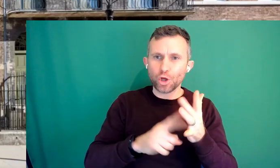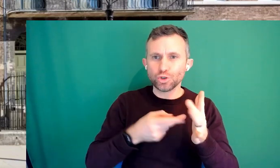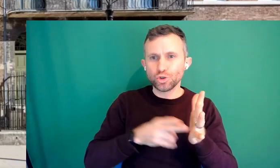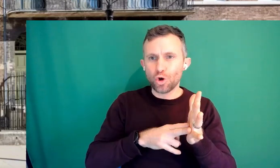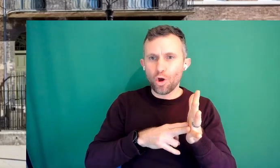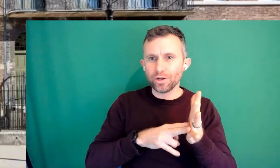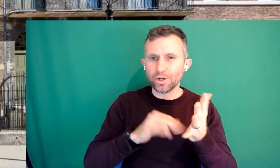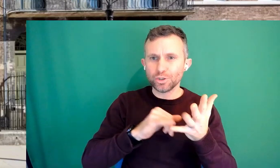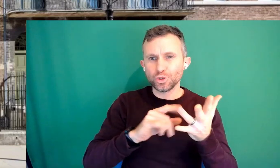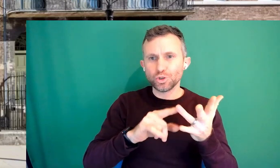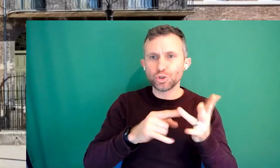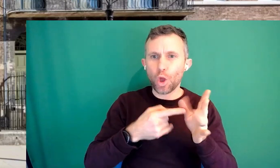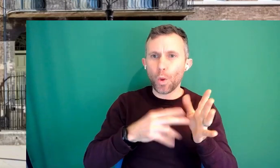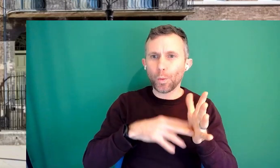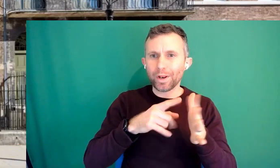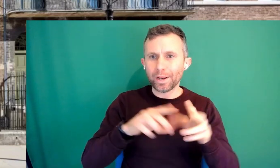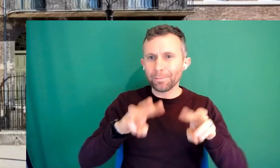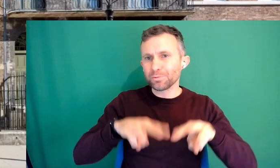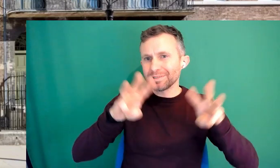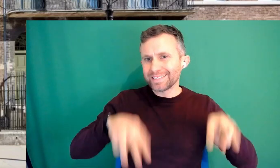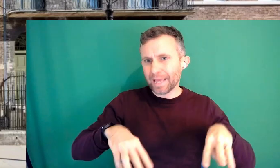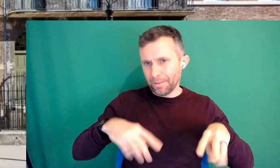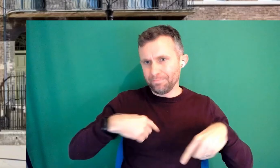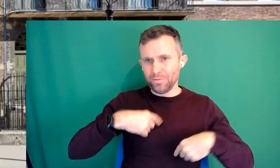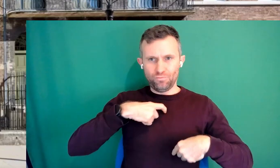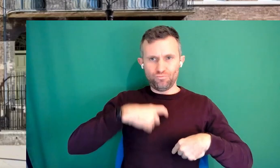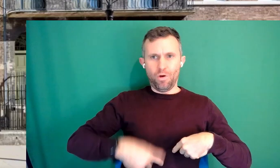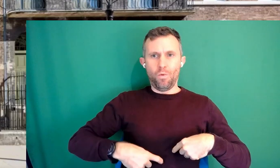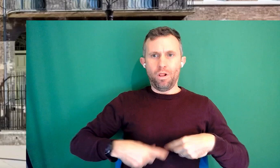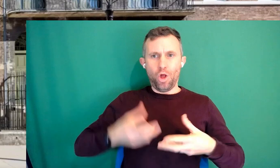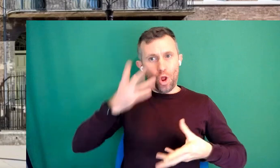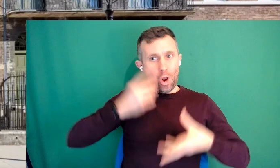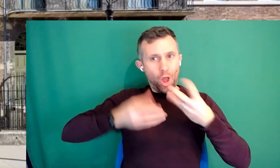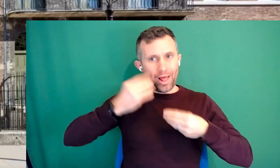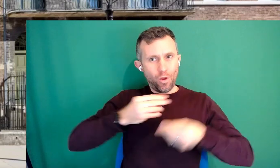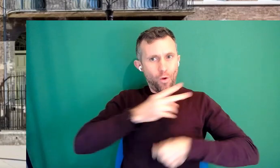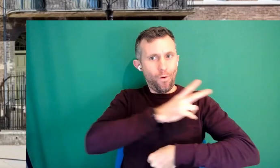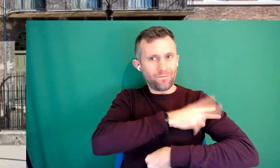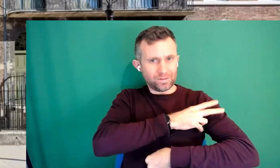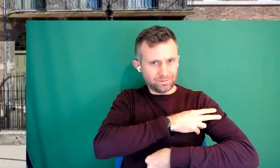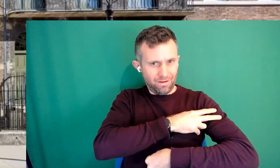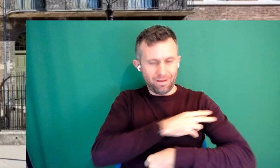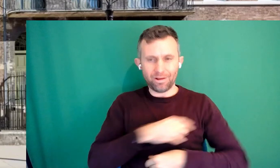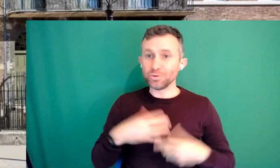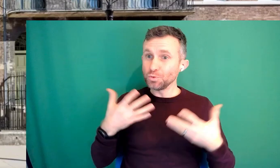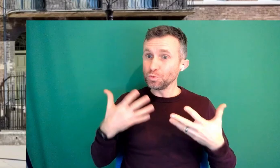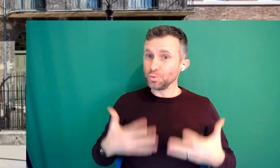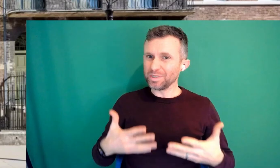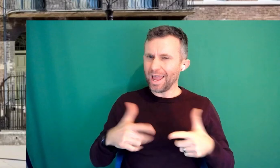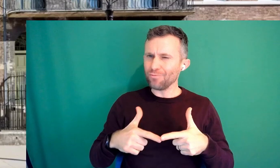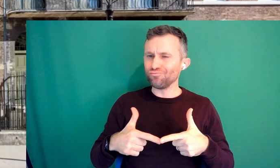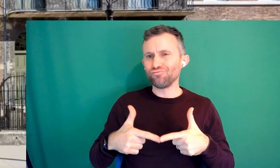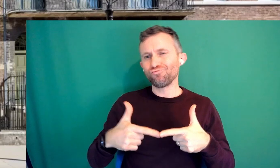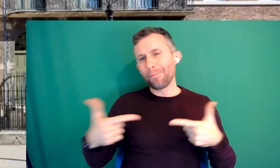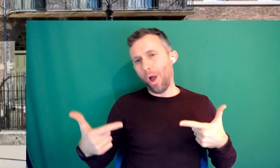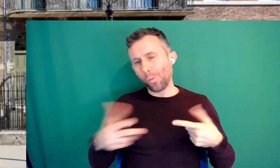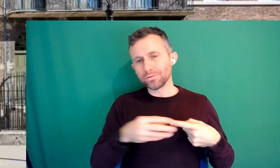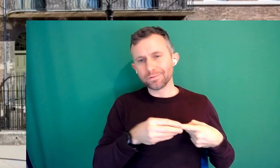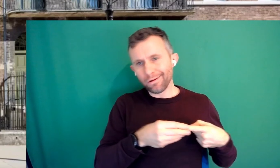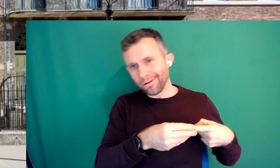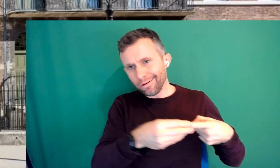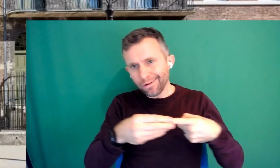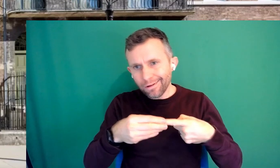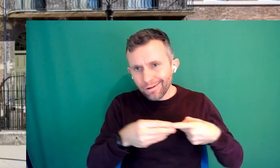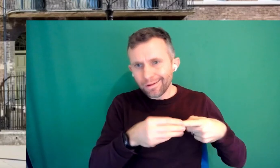years. Number 12 was the first built in 1792, then number 13 in 1810, and finally number 14